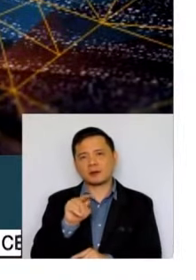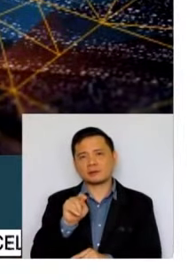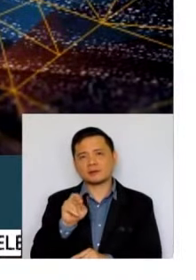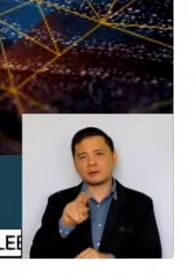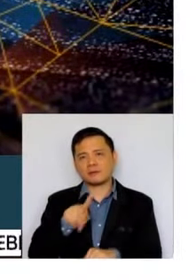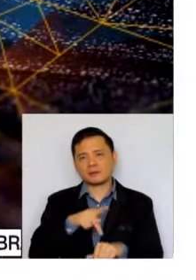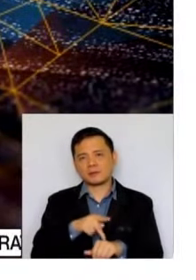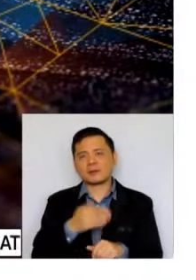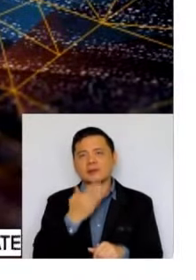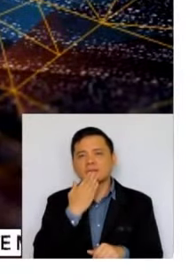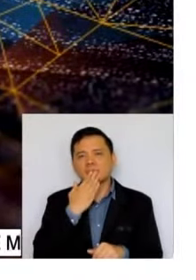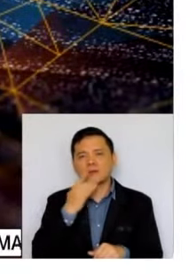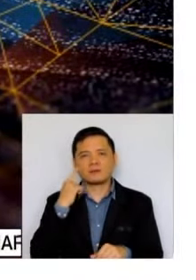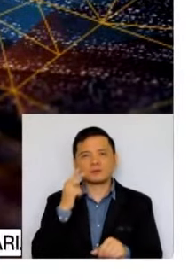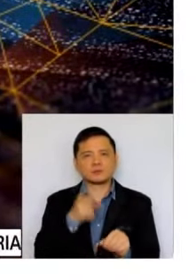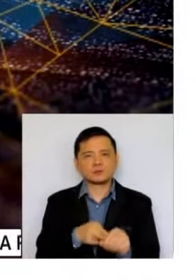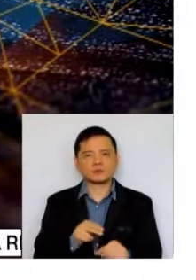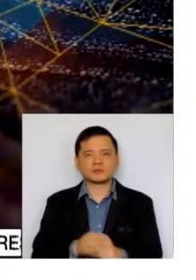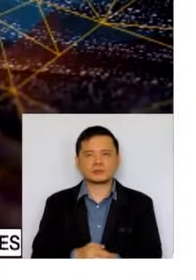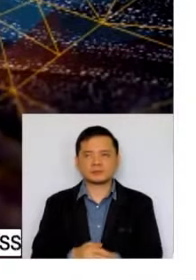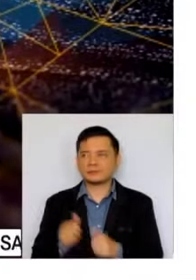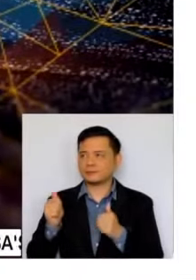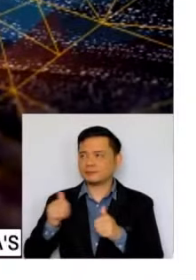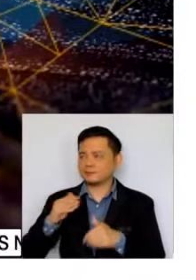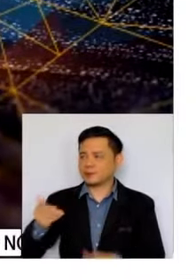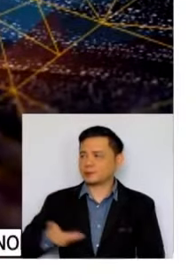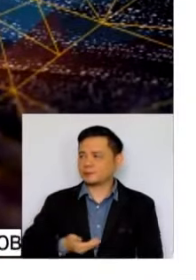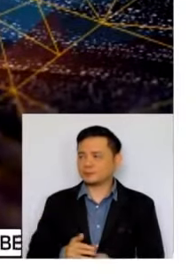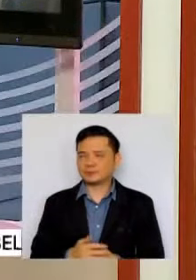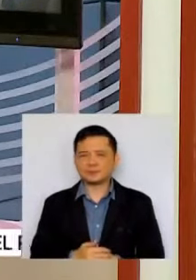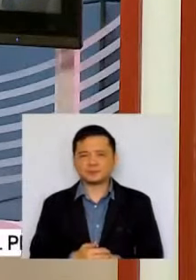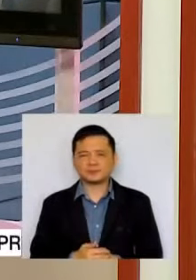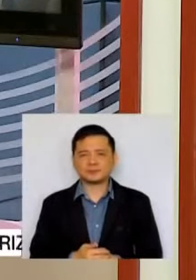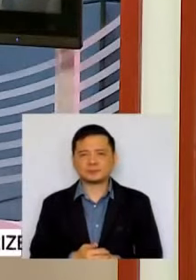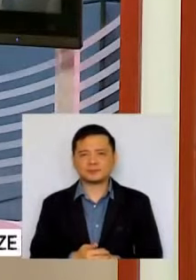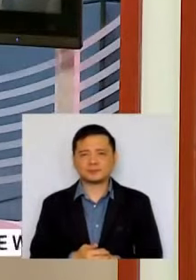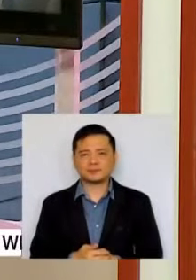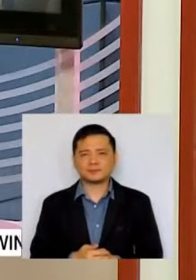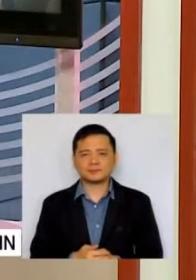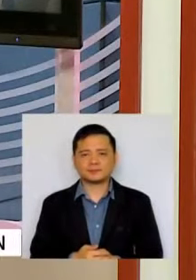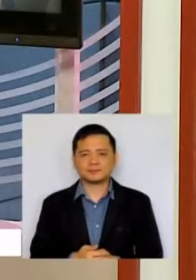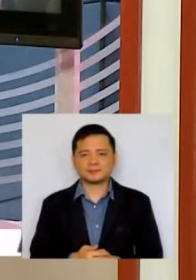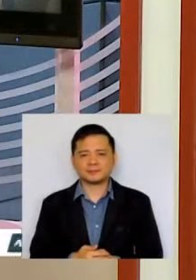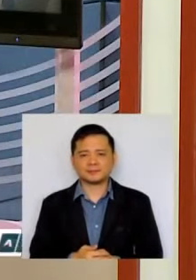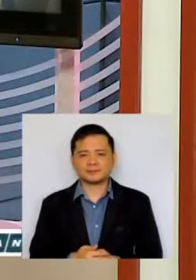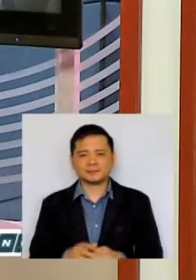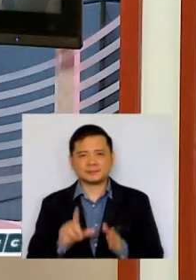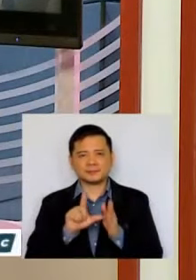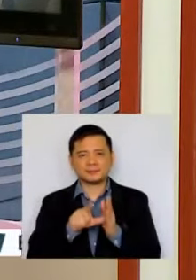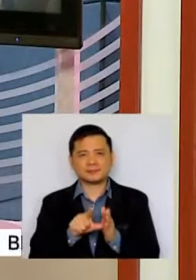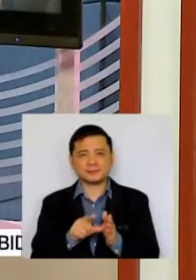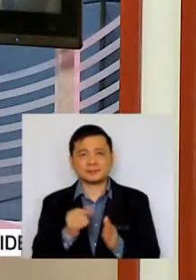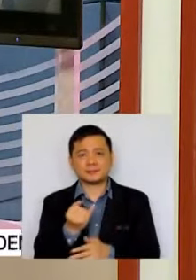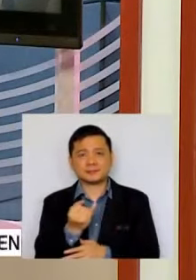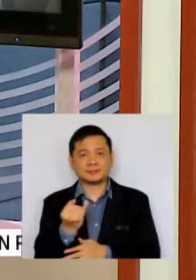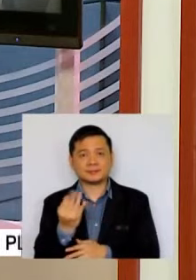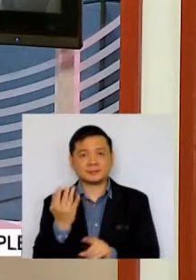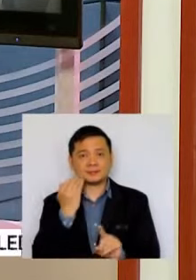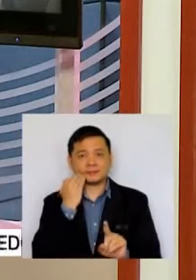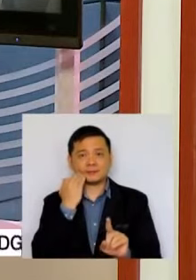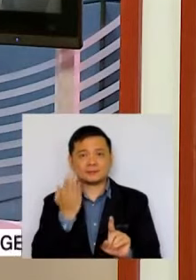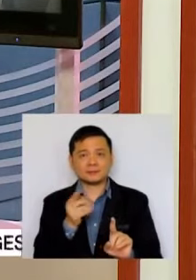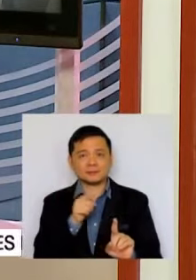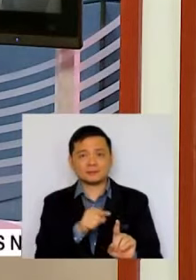We appreciate it. You're most welcome. Thank you. Well, still ahead, the death toll in the volcanic eruption